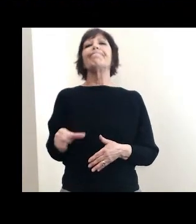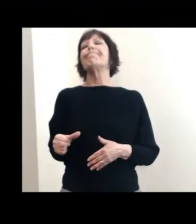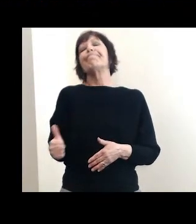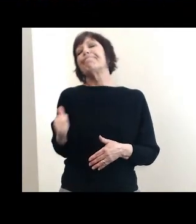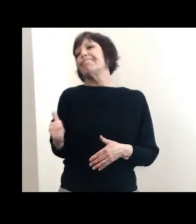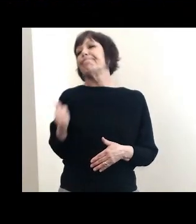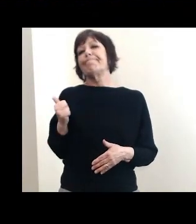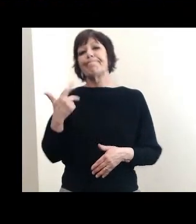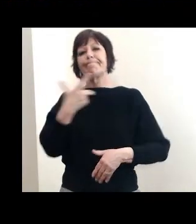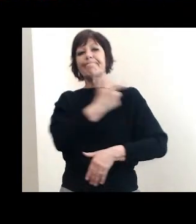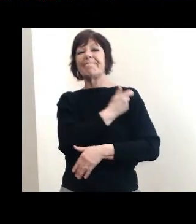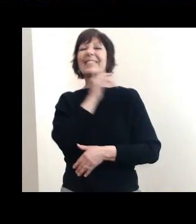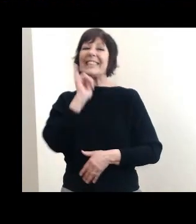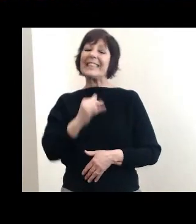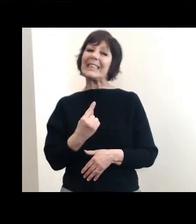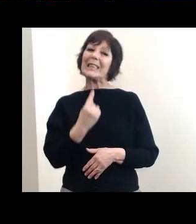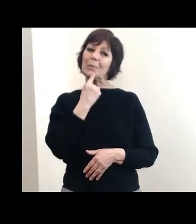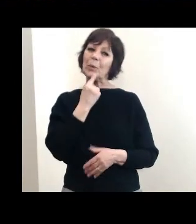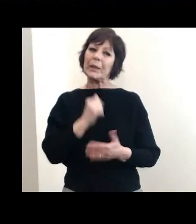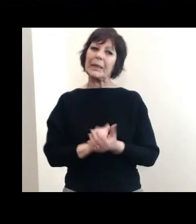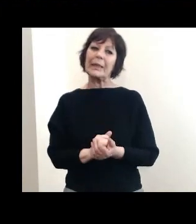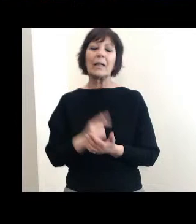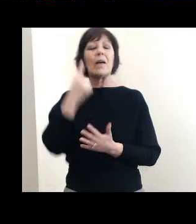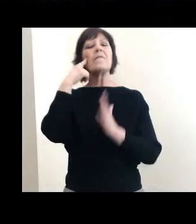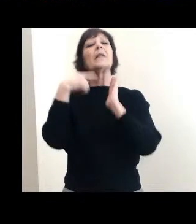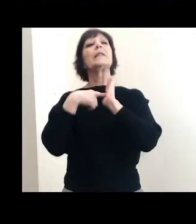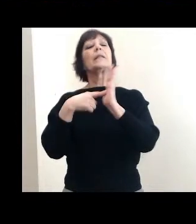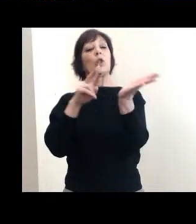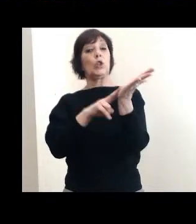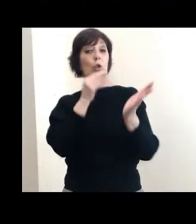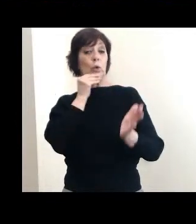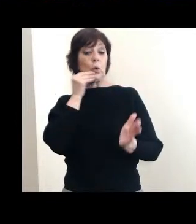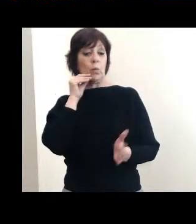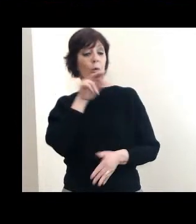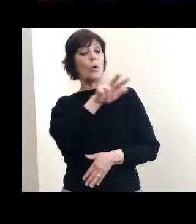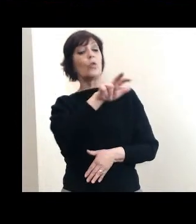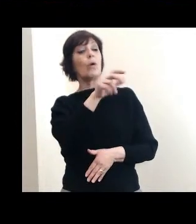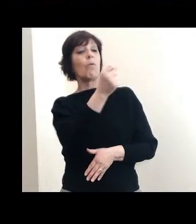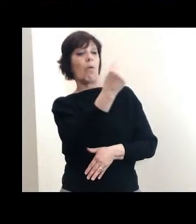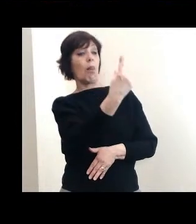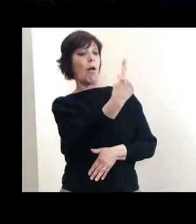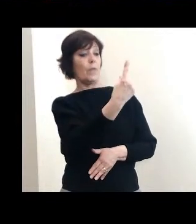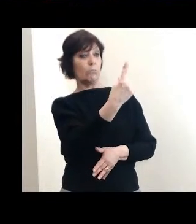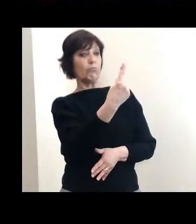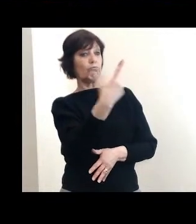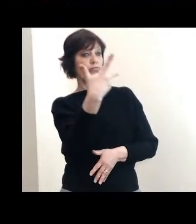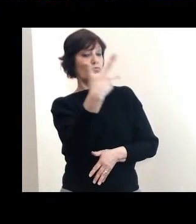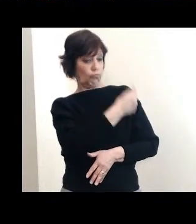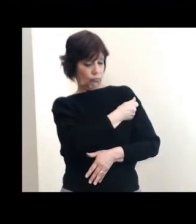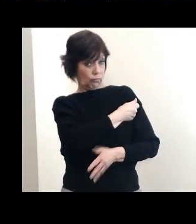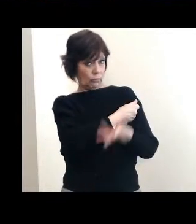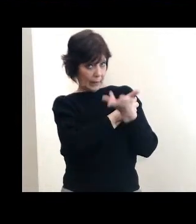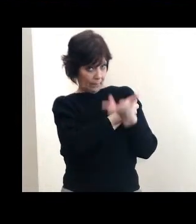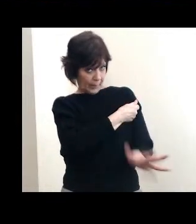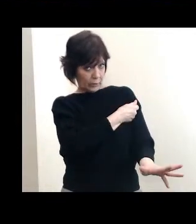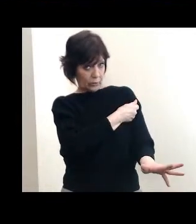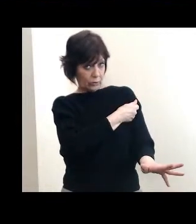the doses. For example, in nursing homes, 311 have received only the first dose.